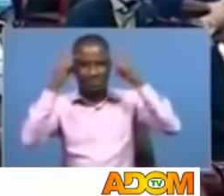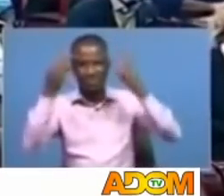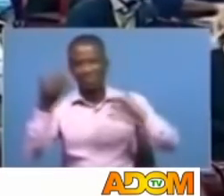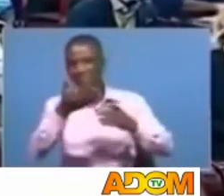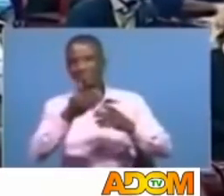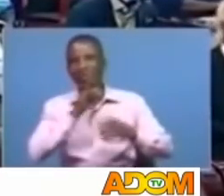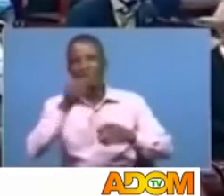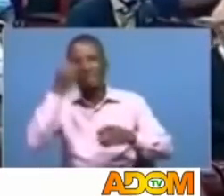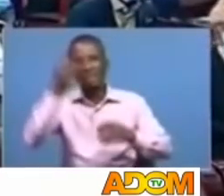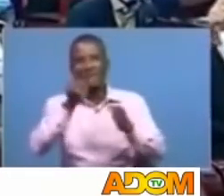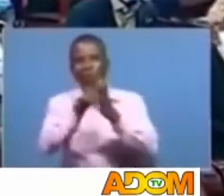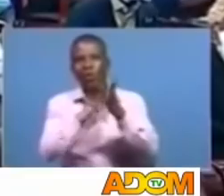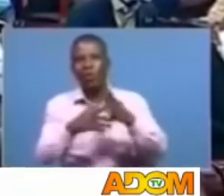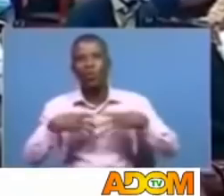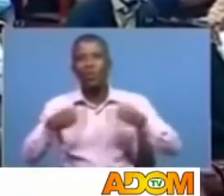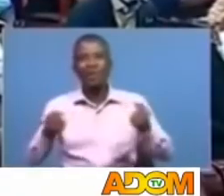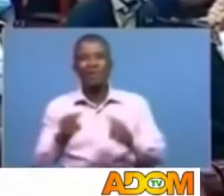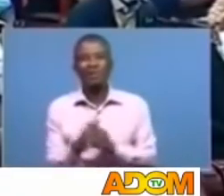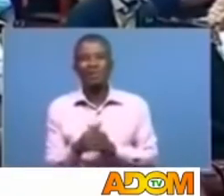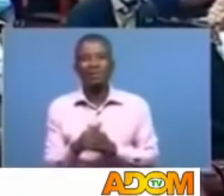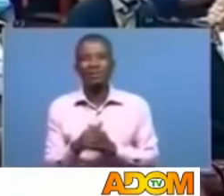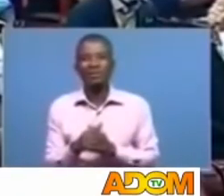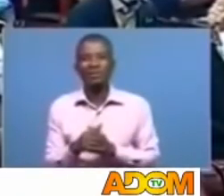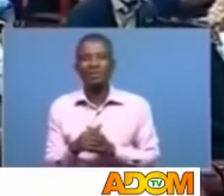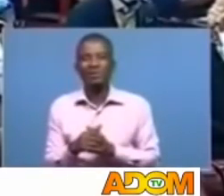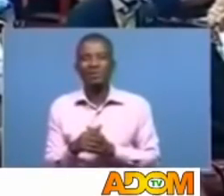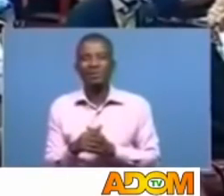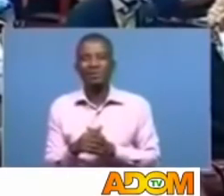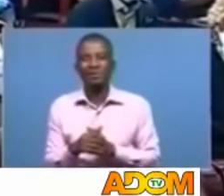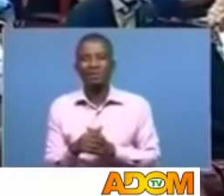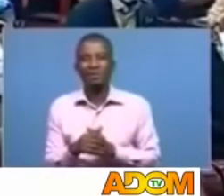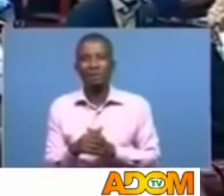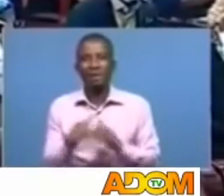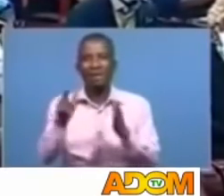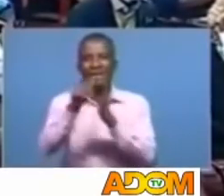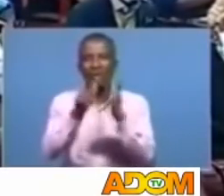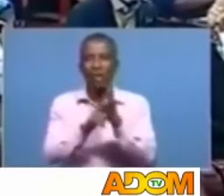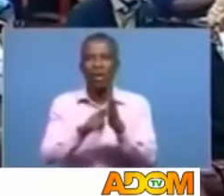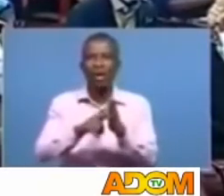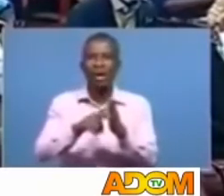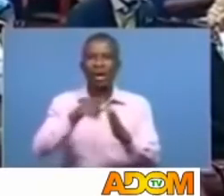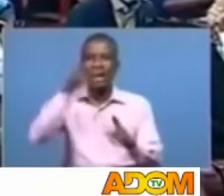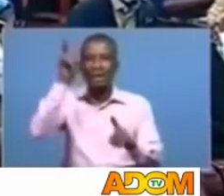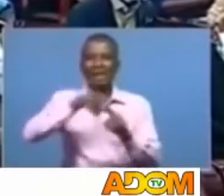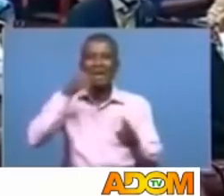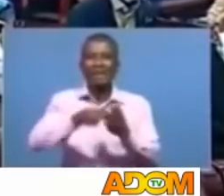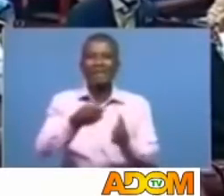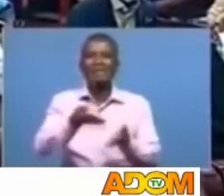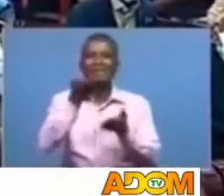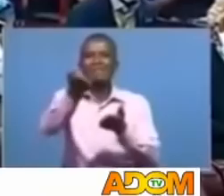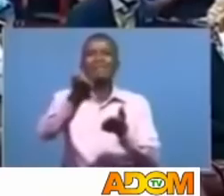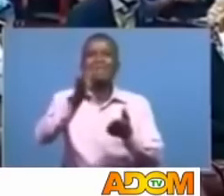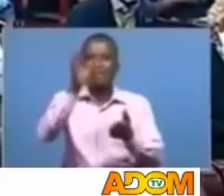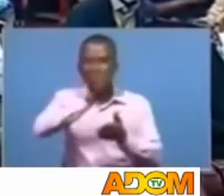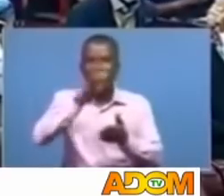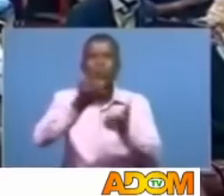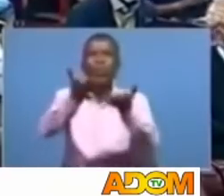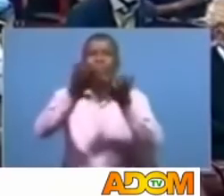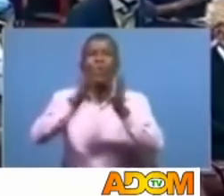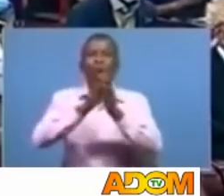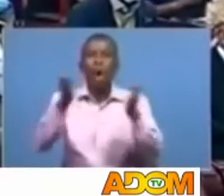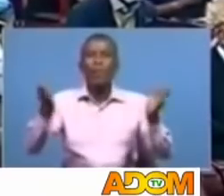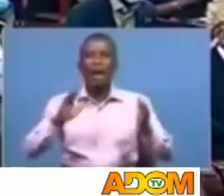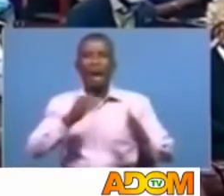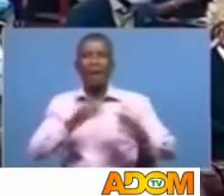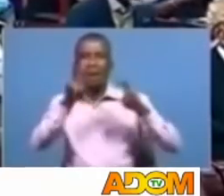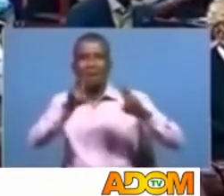Because the nature of the application that is before your lordship is to seek to reopen our case for